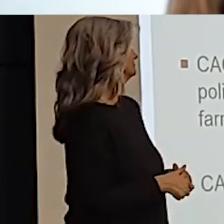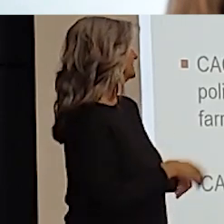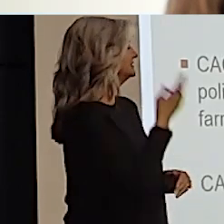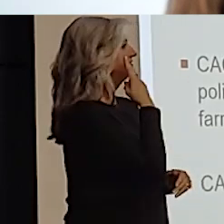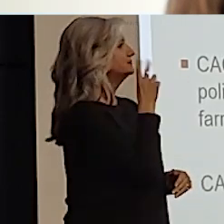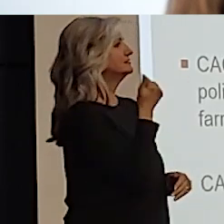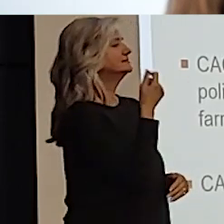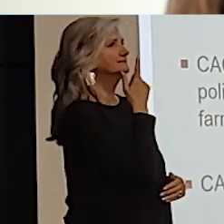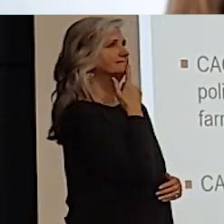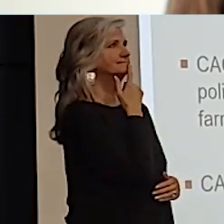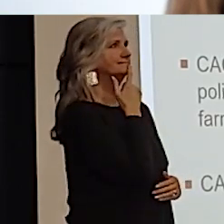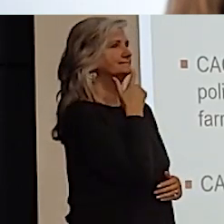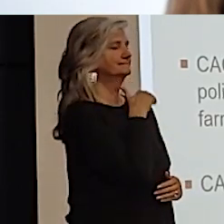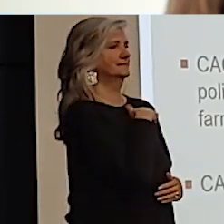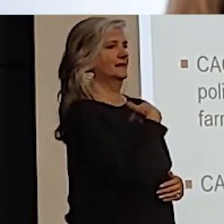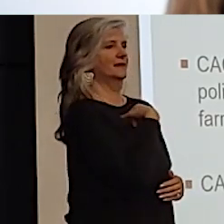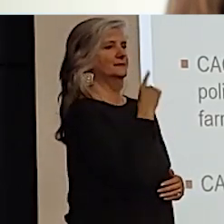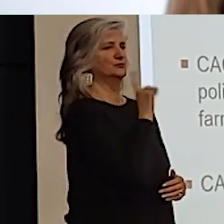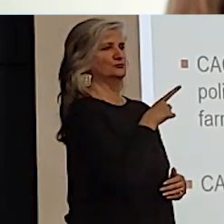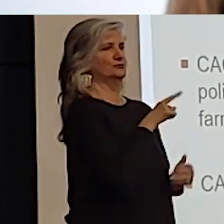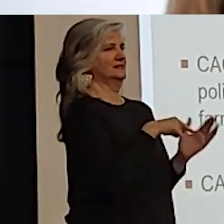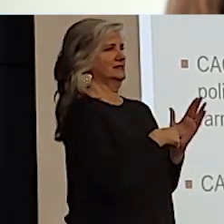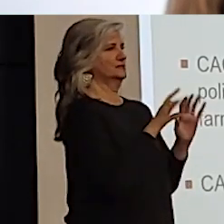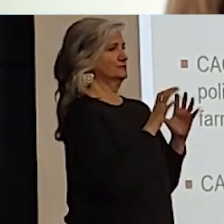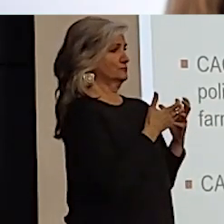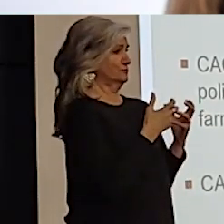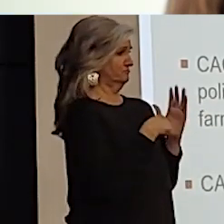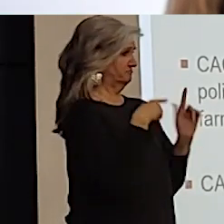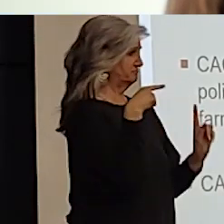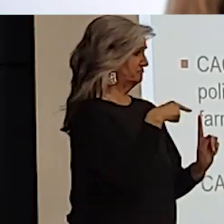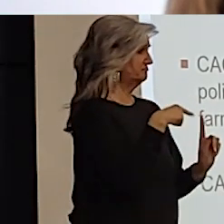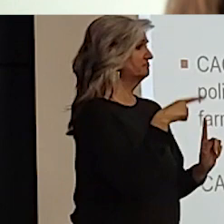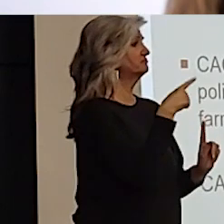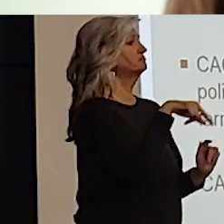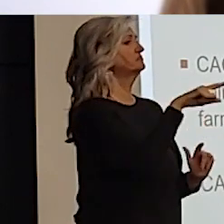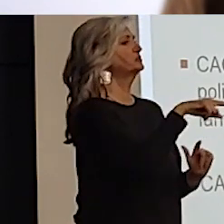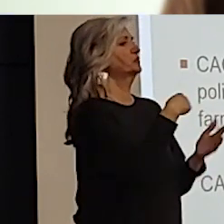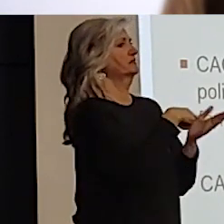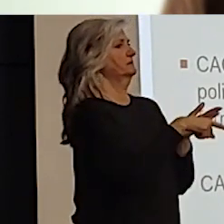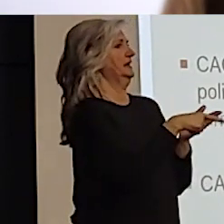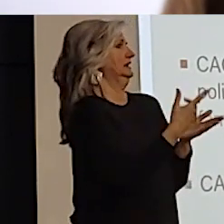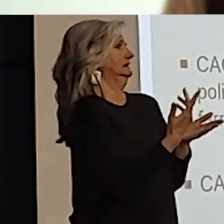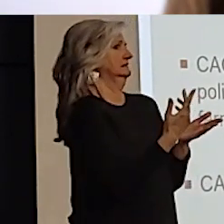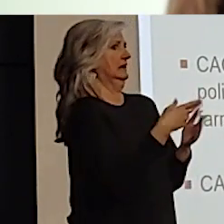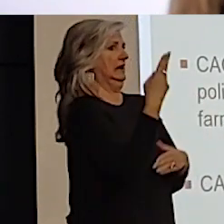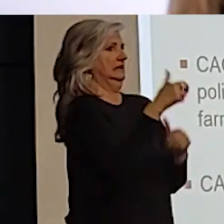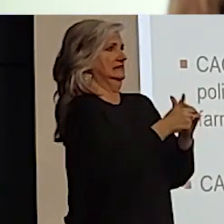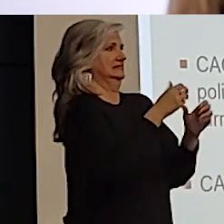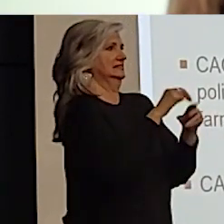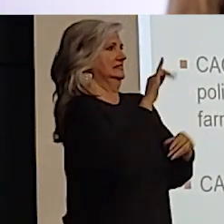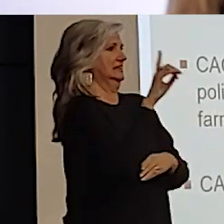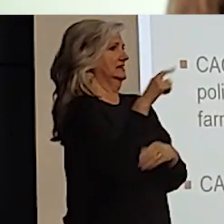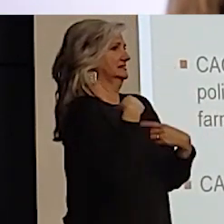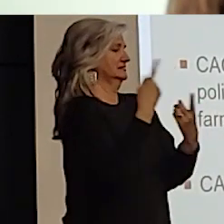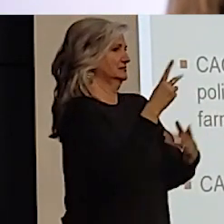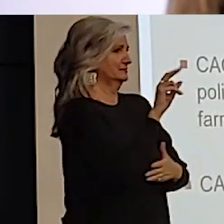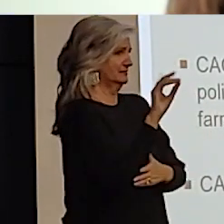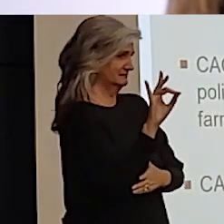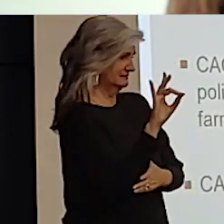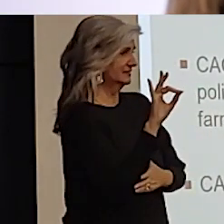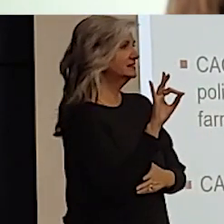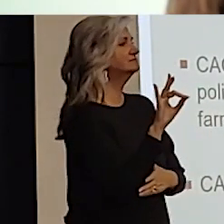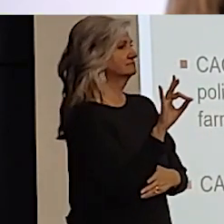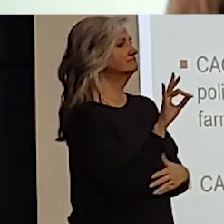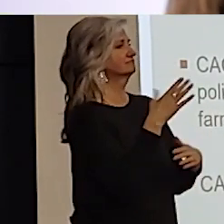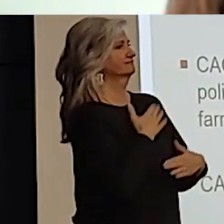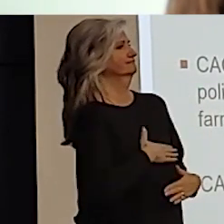here. I'm sure this group in particular, since y'all have paid the highest electric bills in Indiana since 2008,